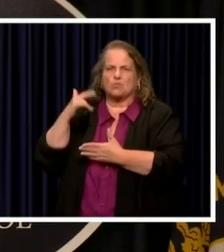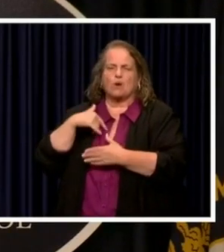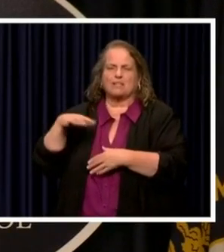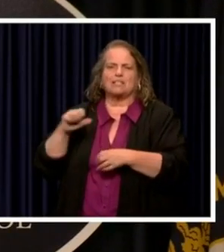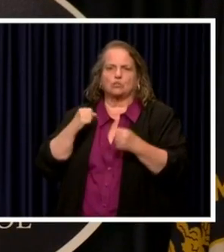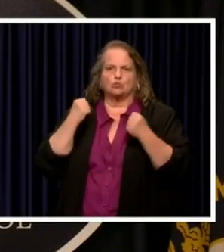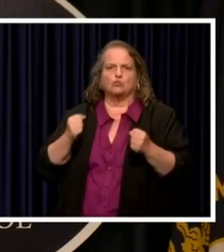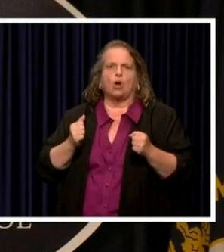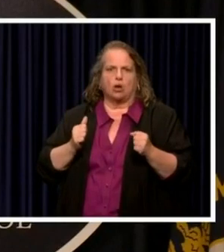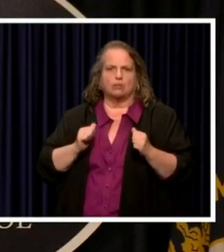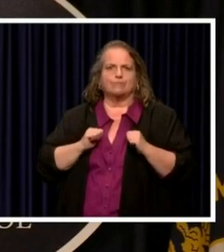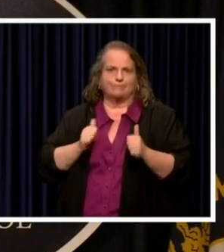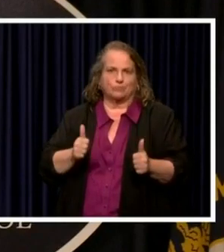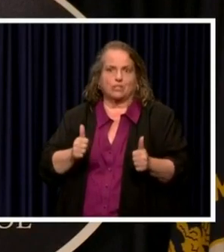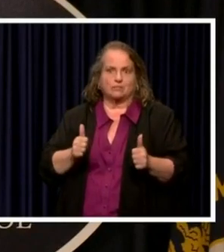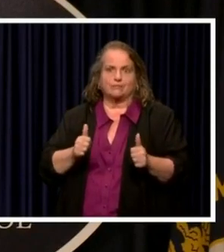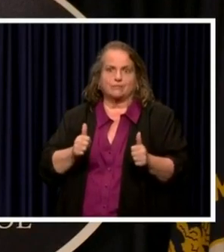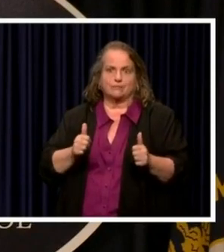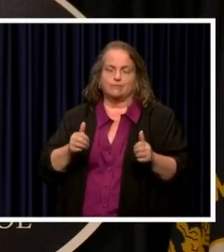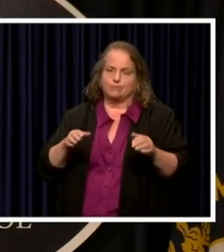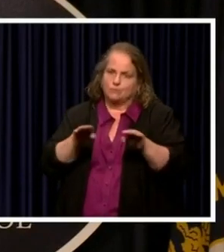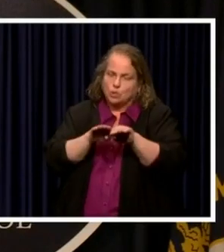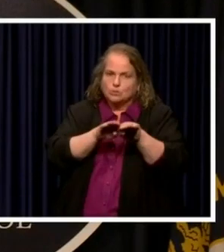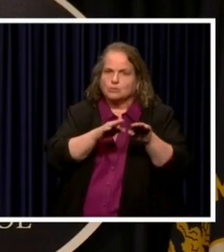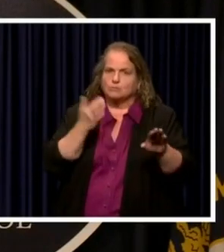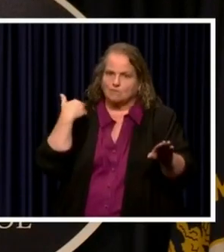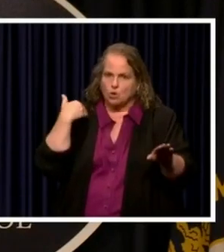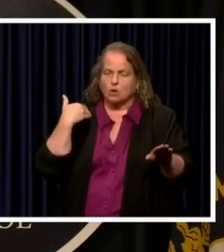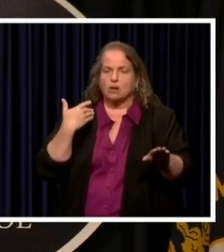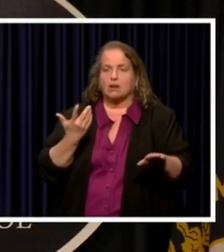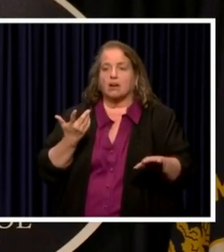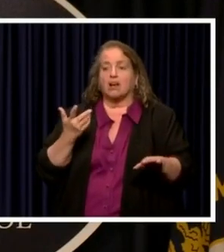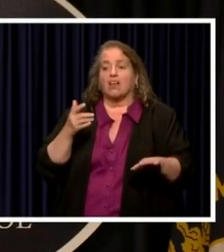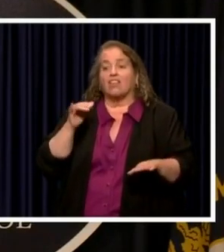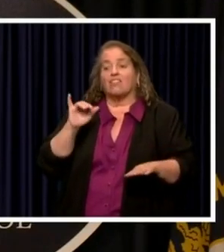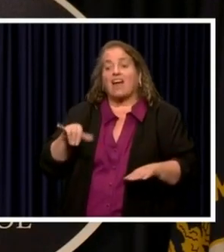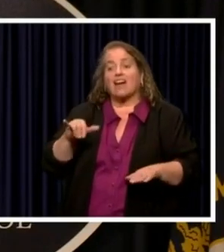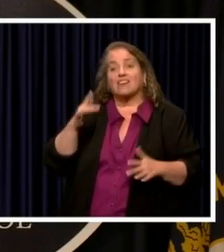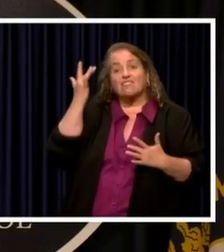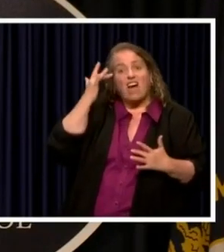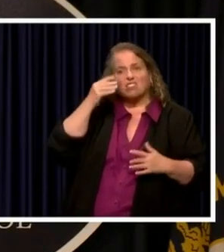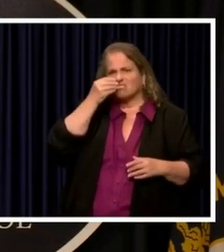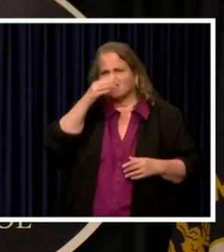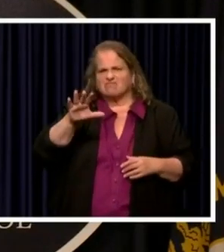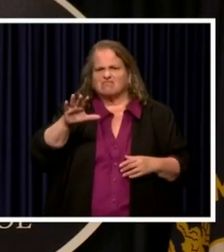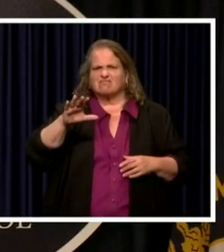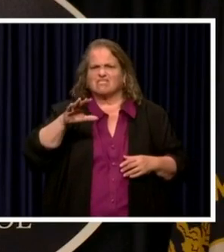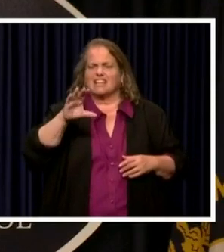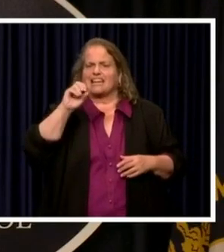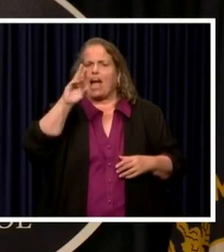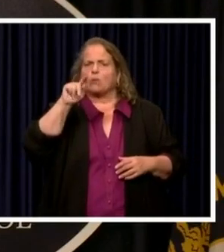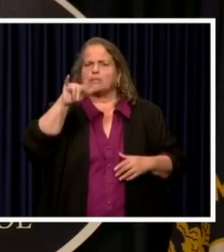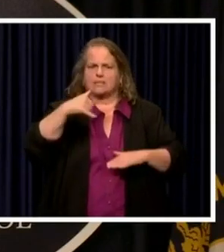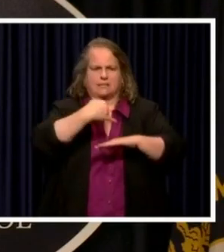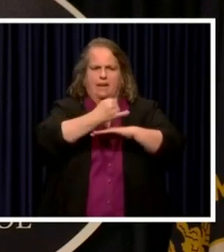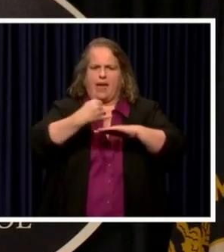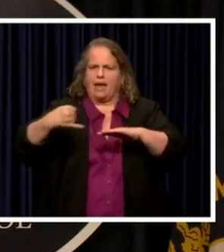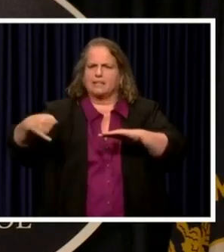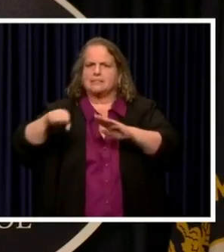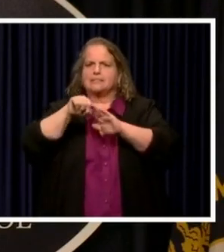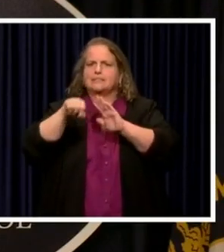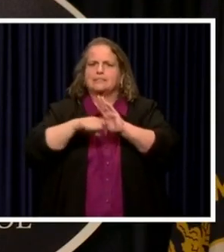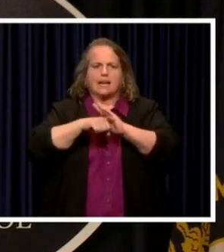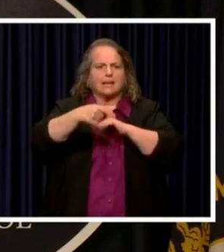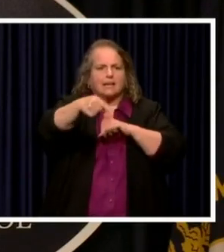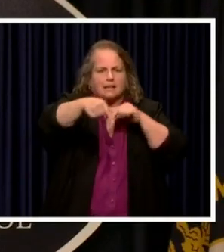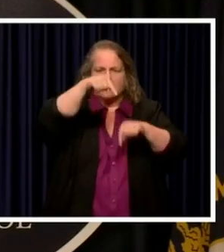steps. But contacts, this virus doesn't care about a county line, doesn't care about a state line, and I'm not trying to